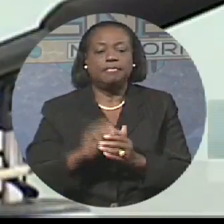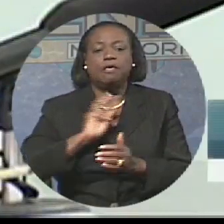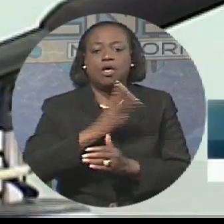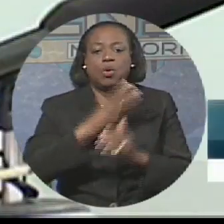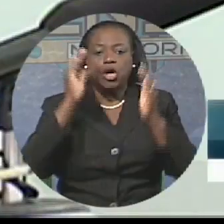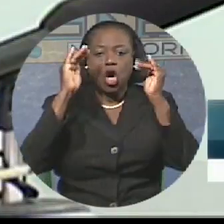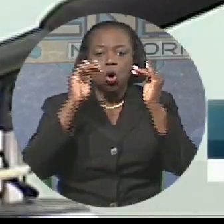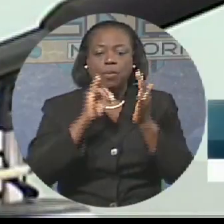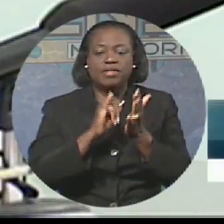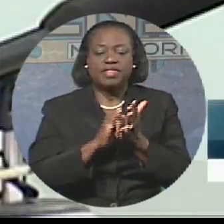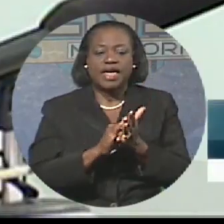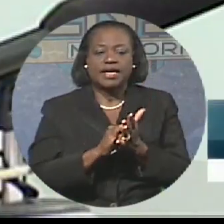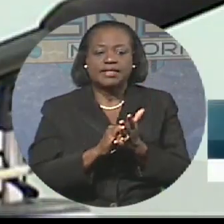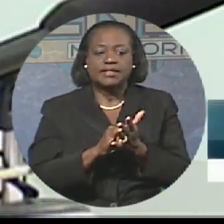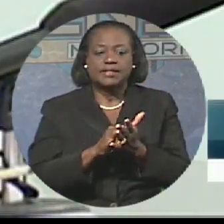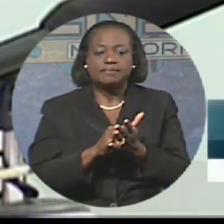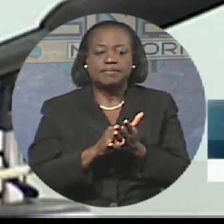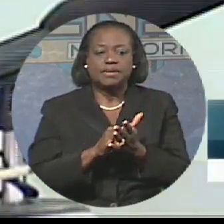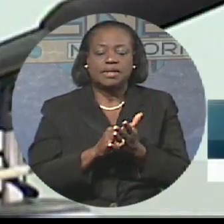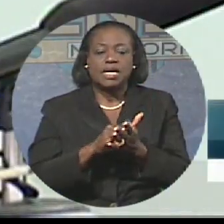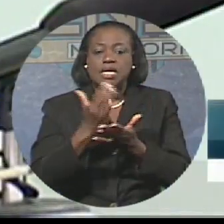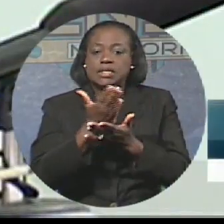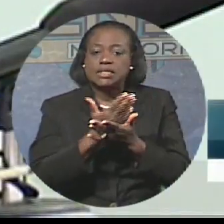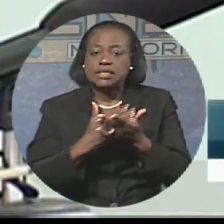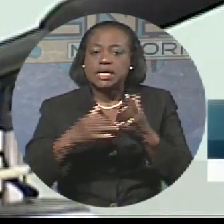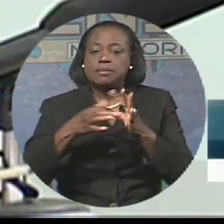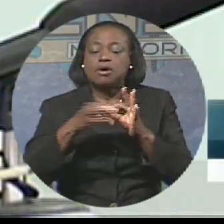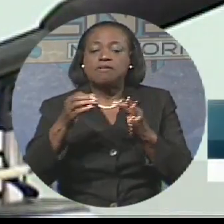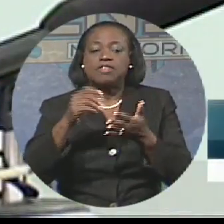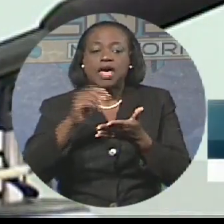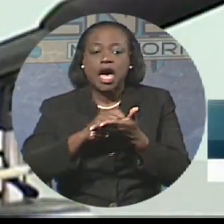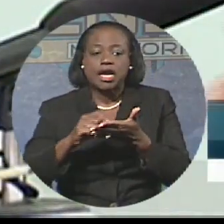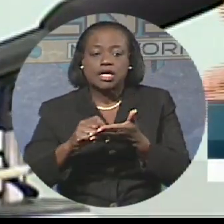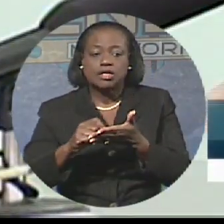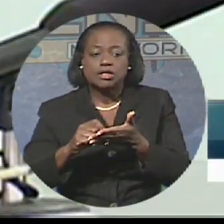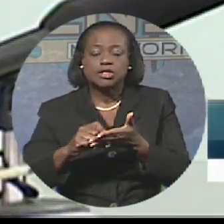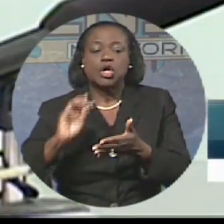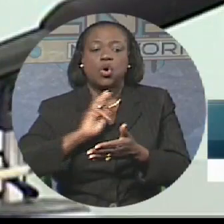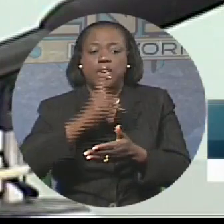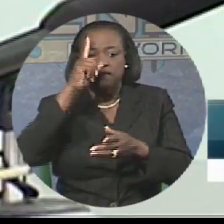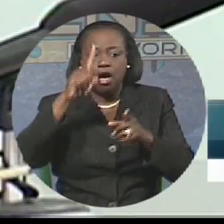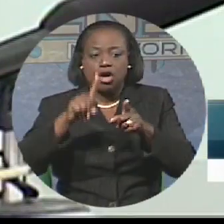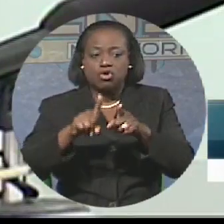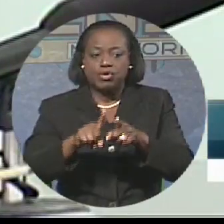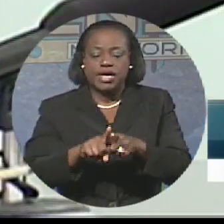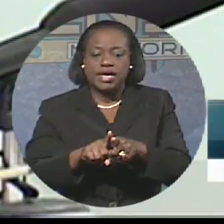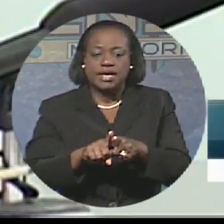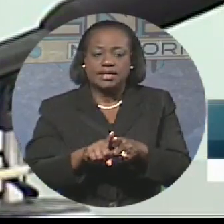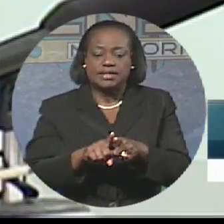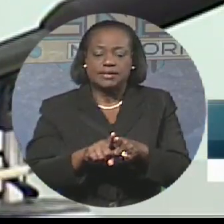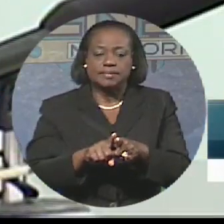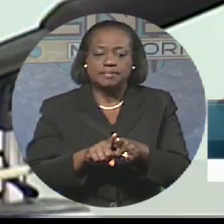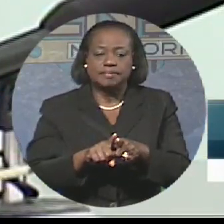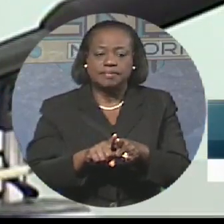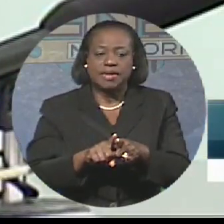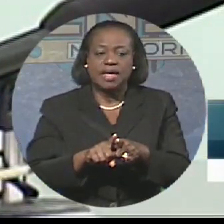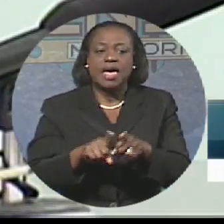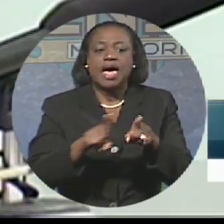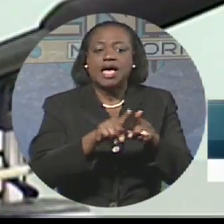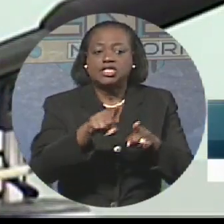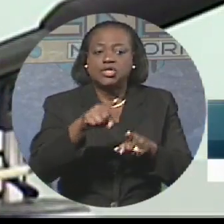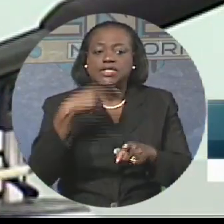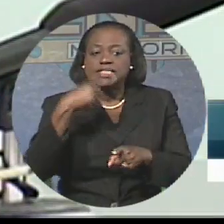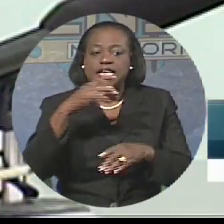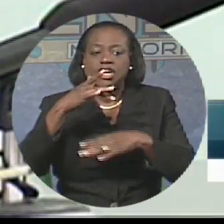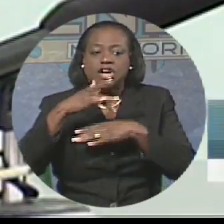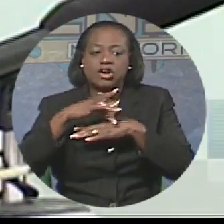that some of the articles that we have agreed in this agreement, as you would have said